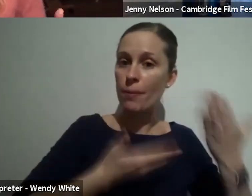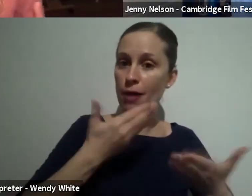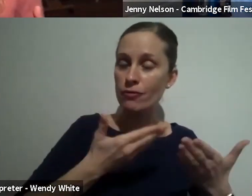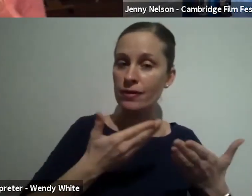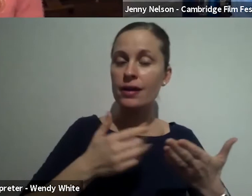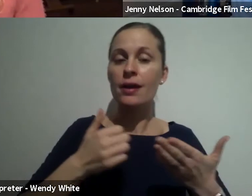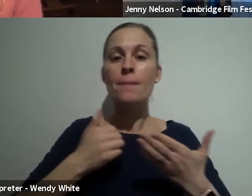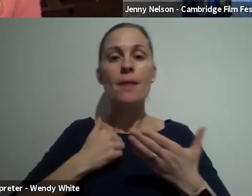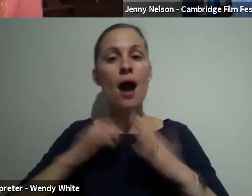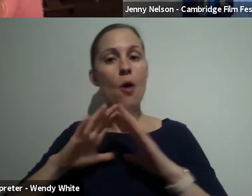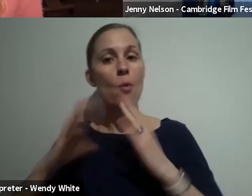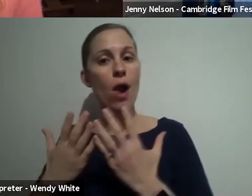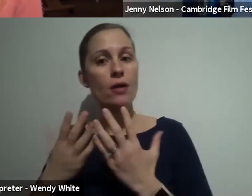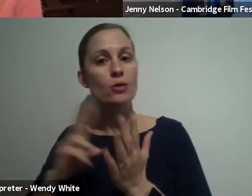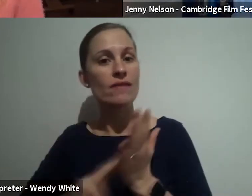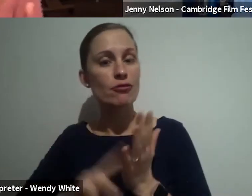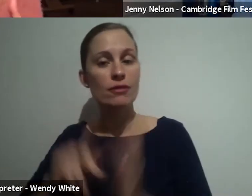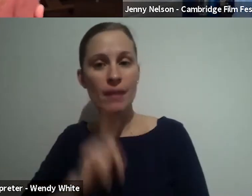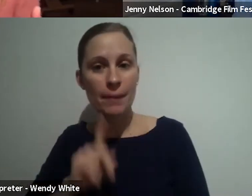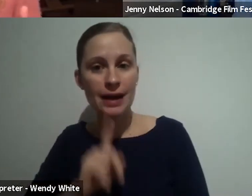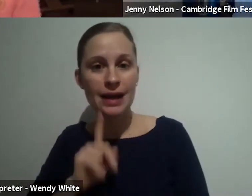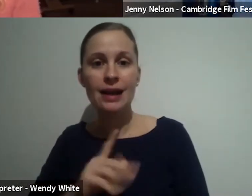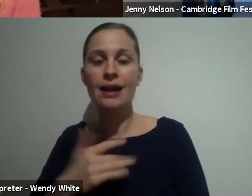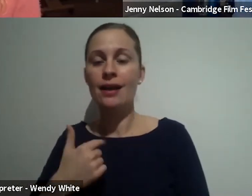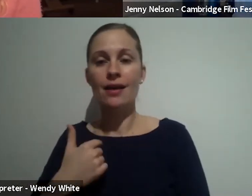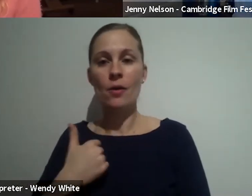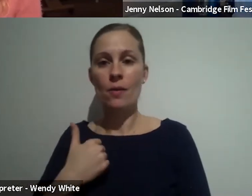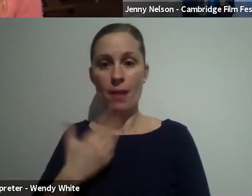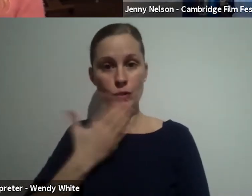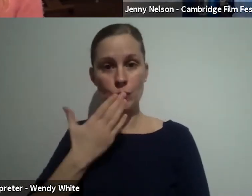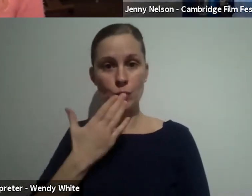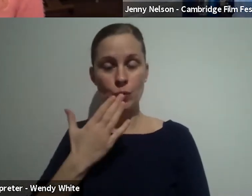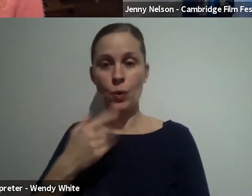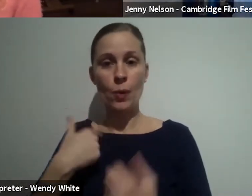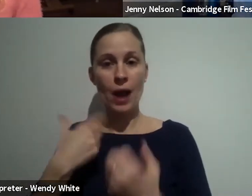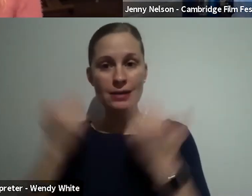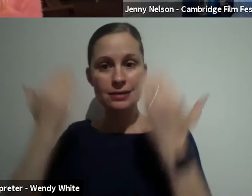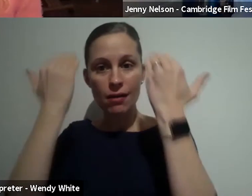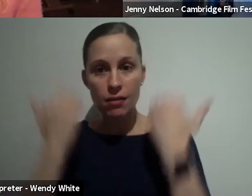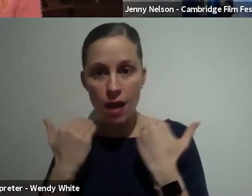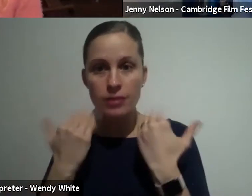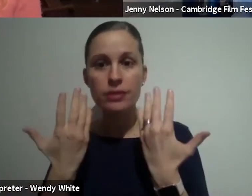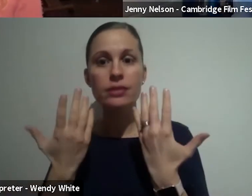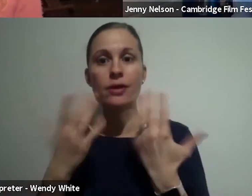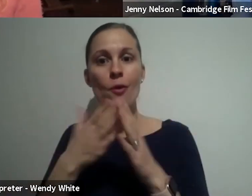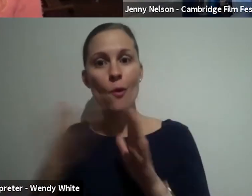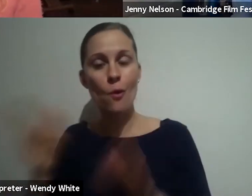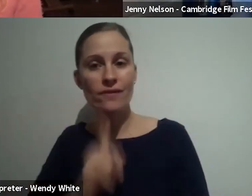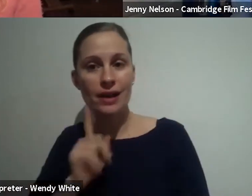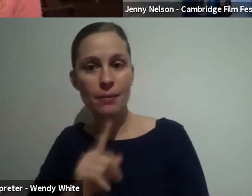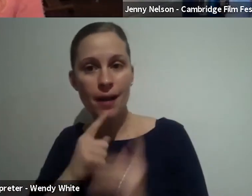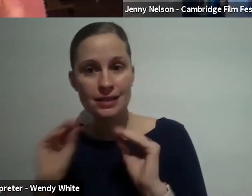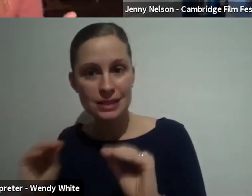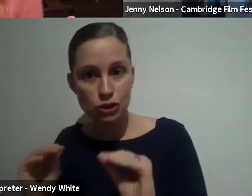very feminine. At the school, we didn't have any men teacher. It was all nuns or all female teachers.